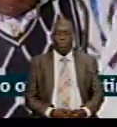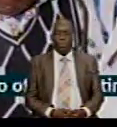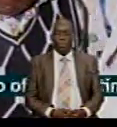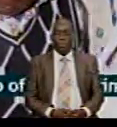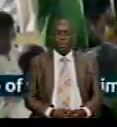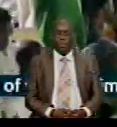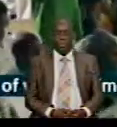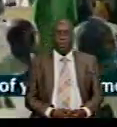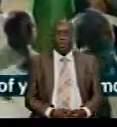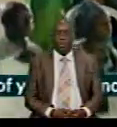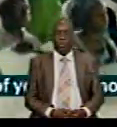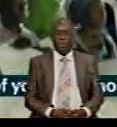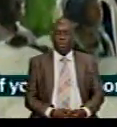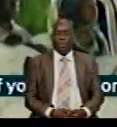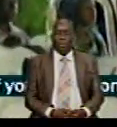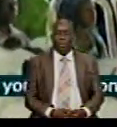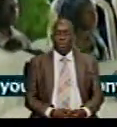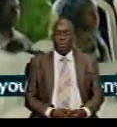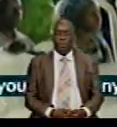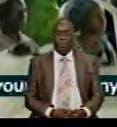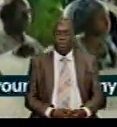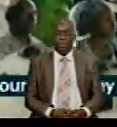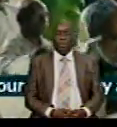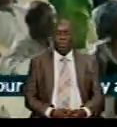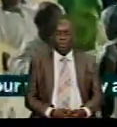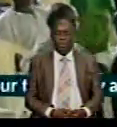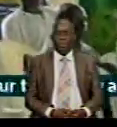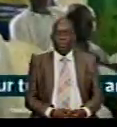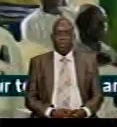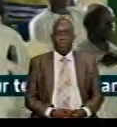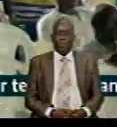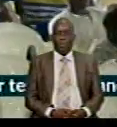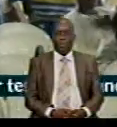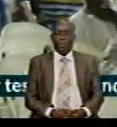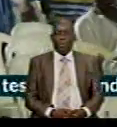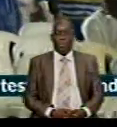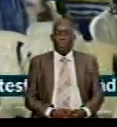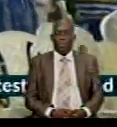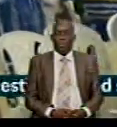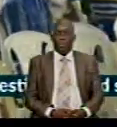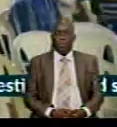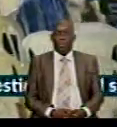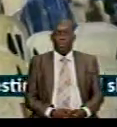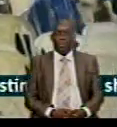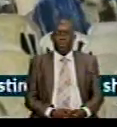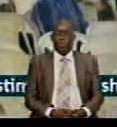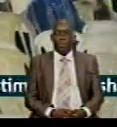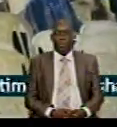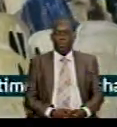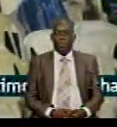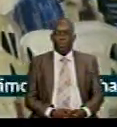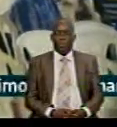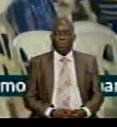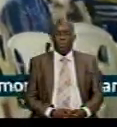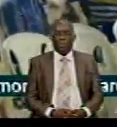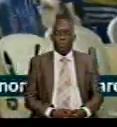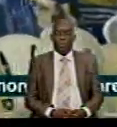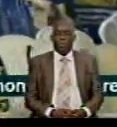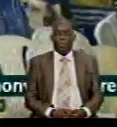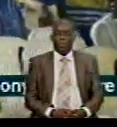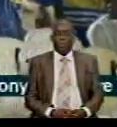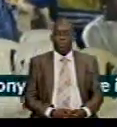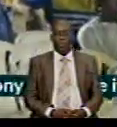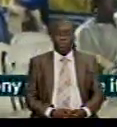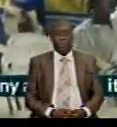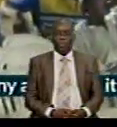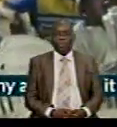son pied par terre à cause de cette maladie. Aujourd'hui, c'est la première fois depuis 4 ans qu'il pose son pied au sol. Il croit que